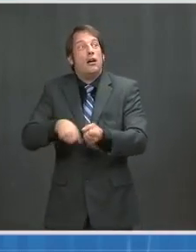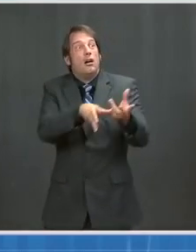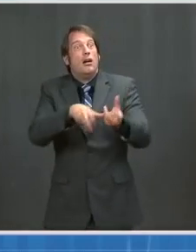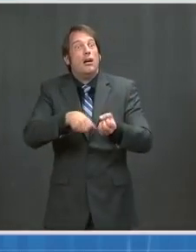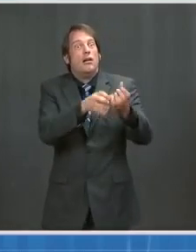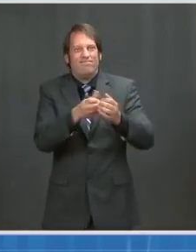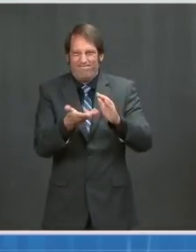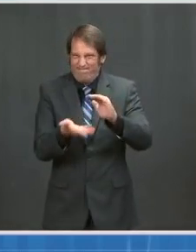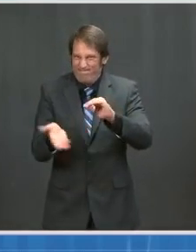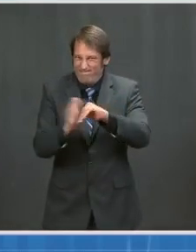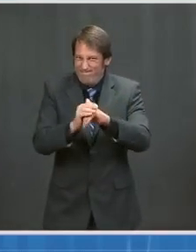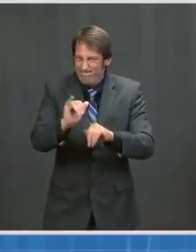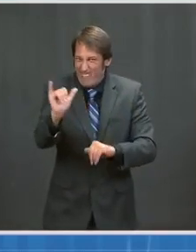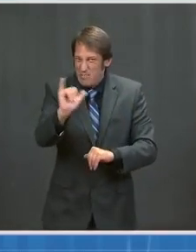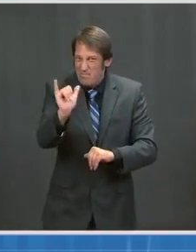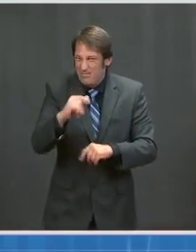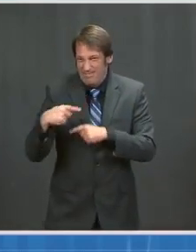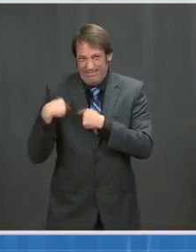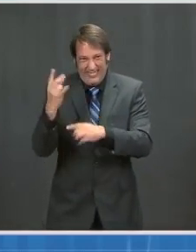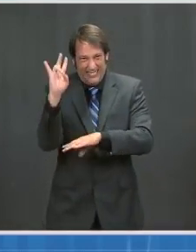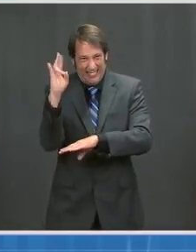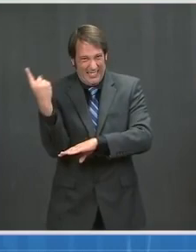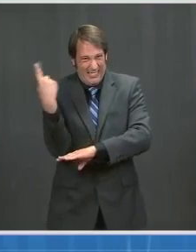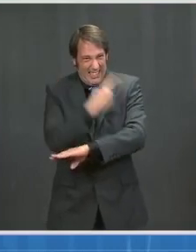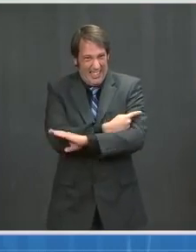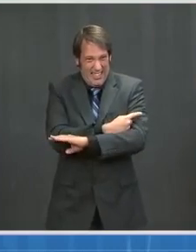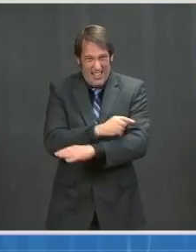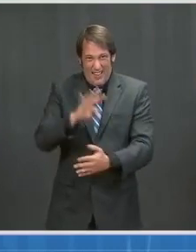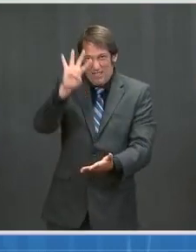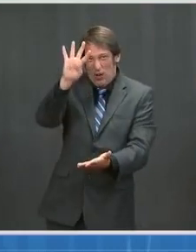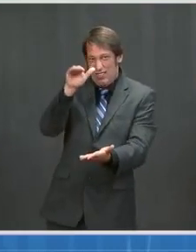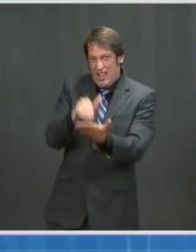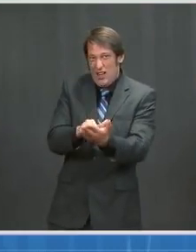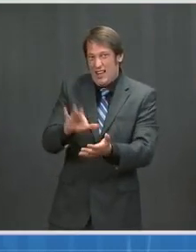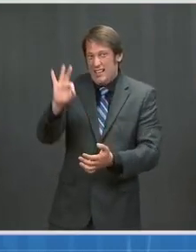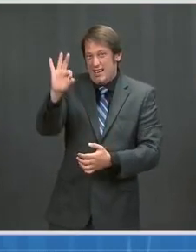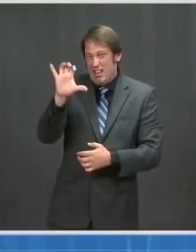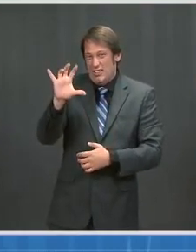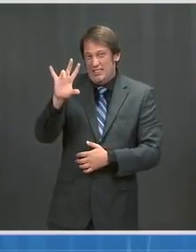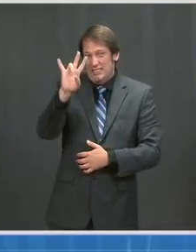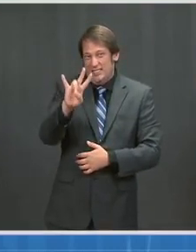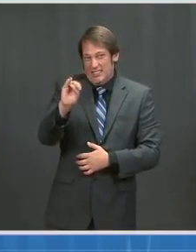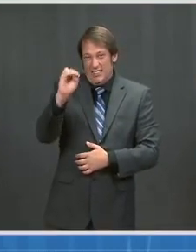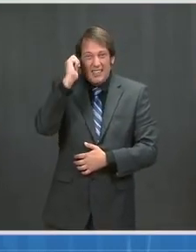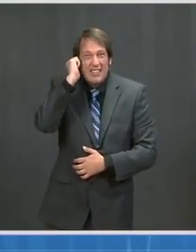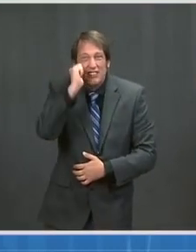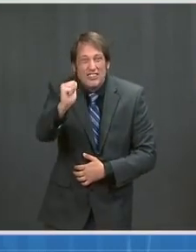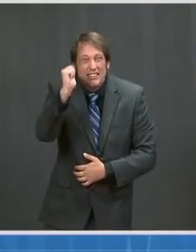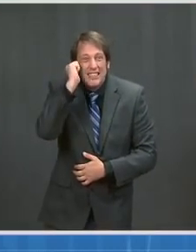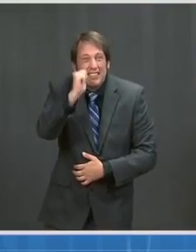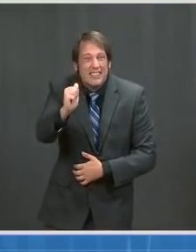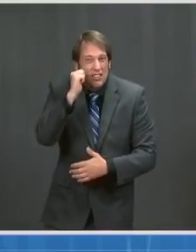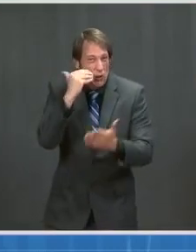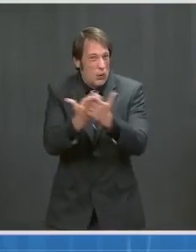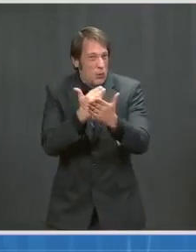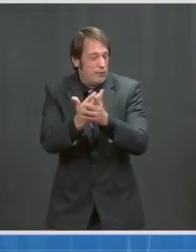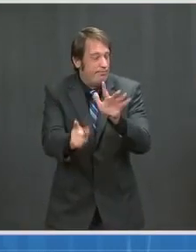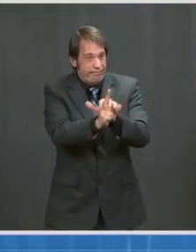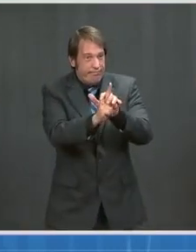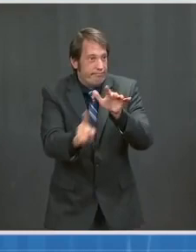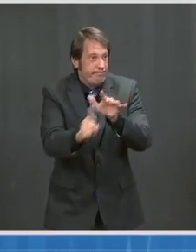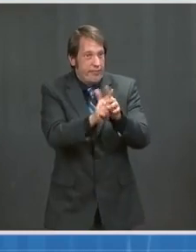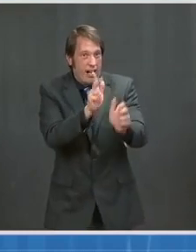trend average is about 4,970 admissions per day, up about 3% from the previous 7-day